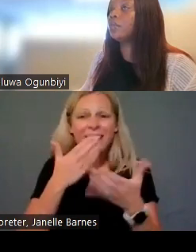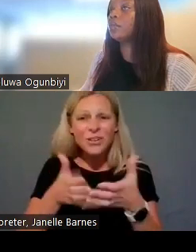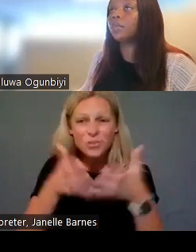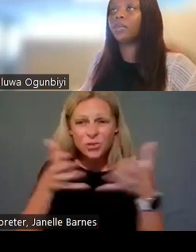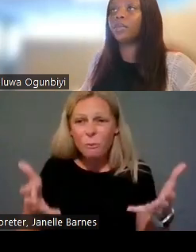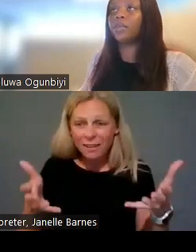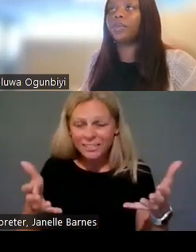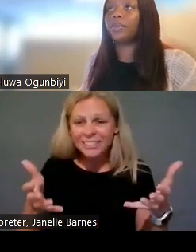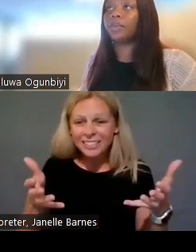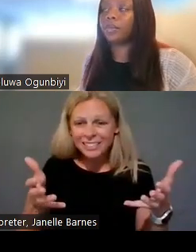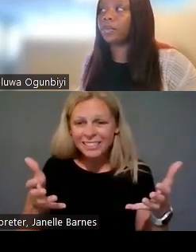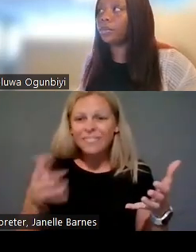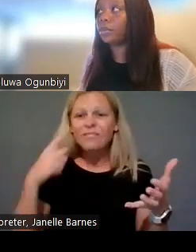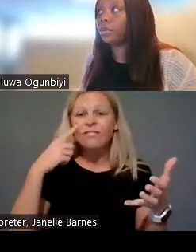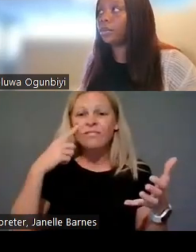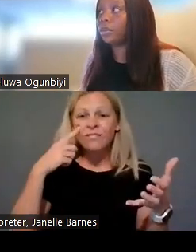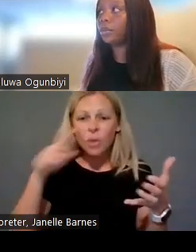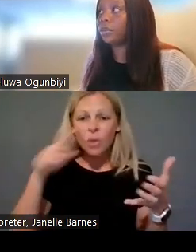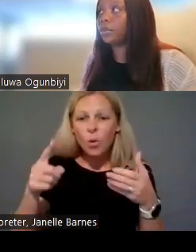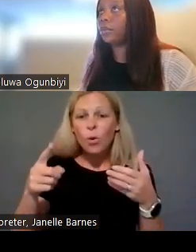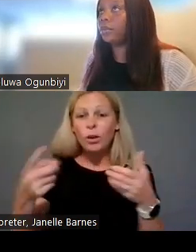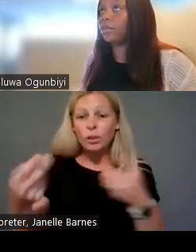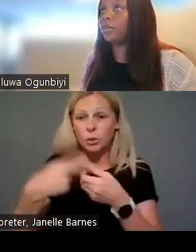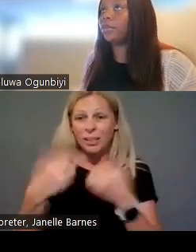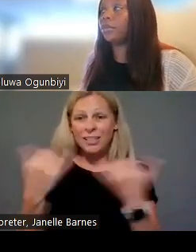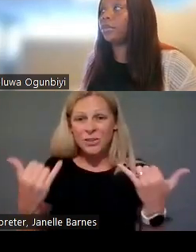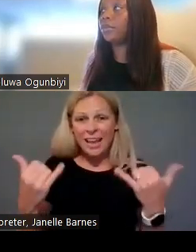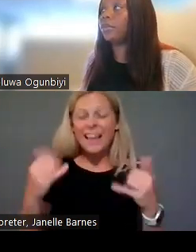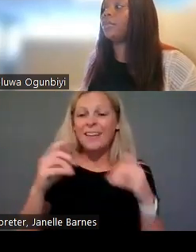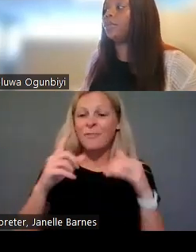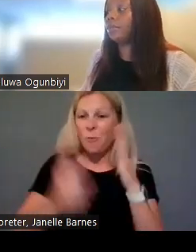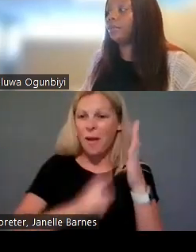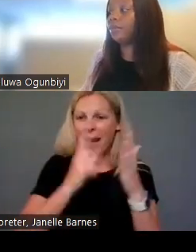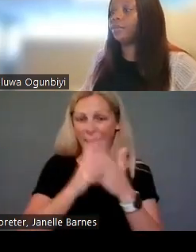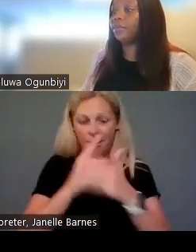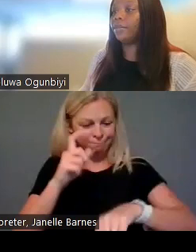much for joining us. It looks like our hour is up.